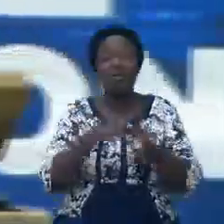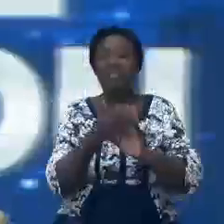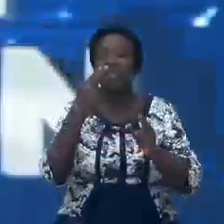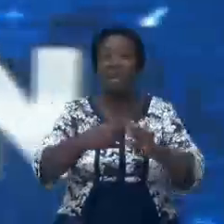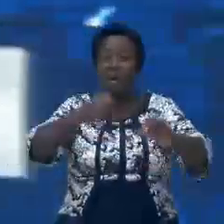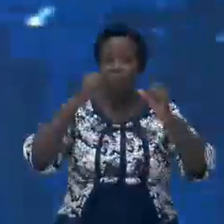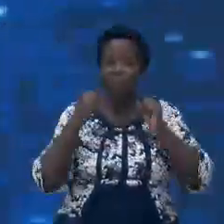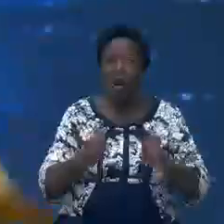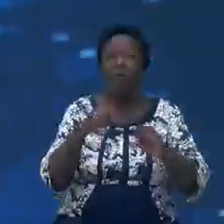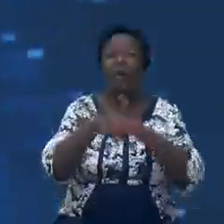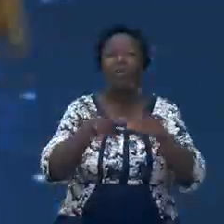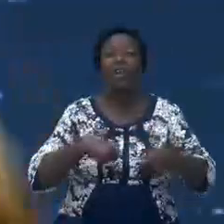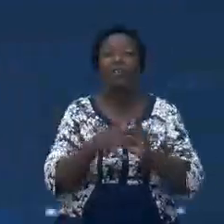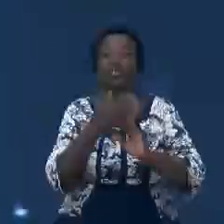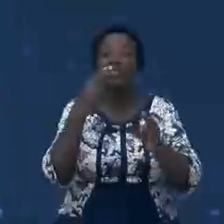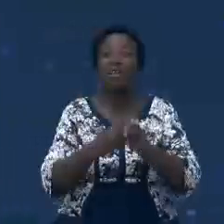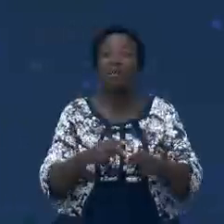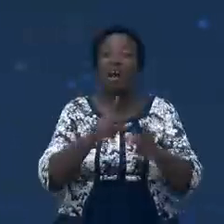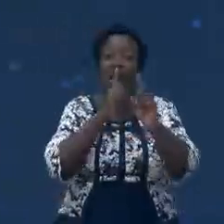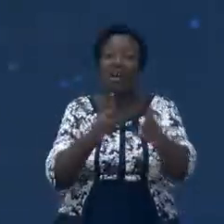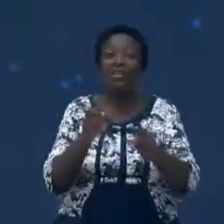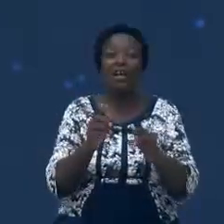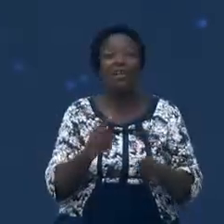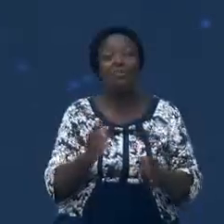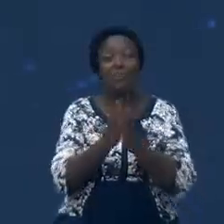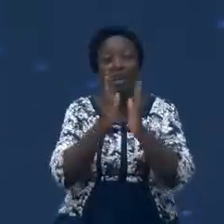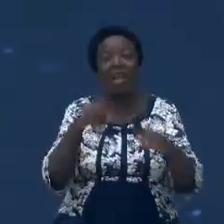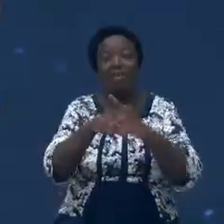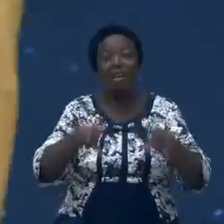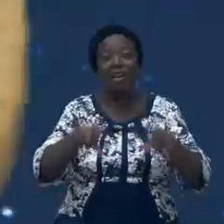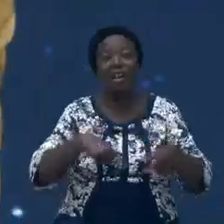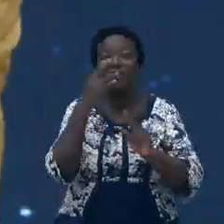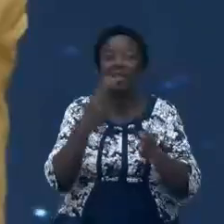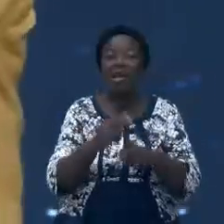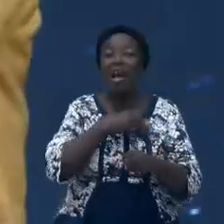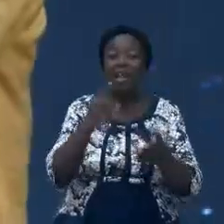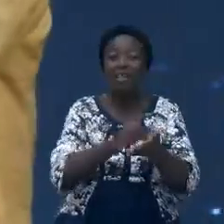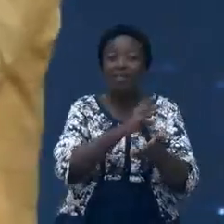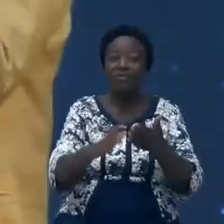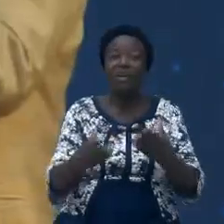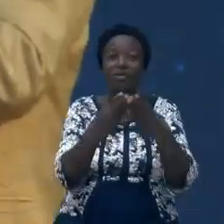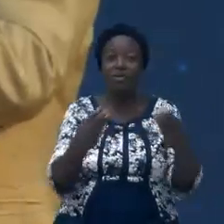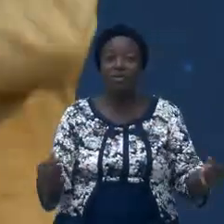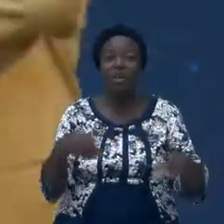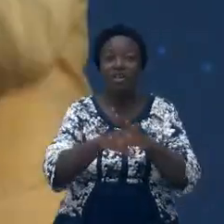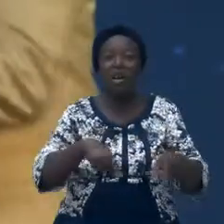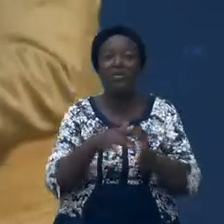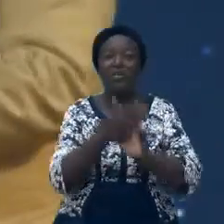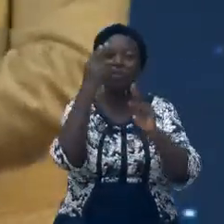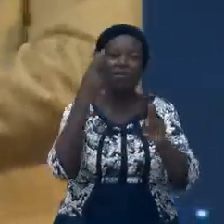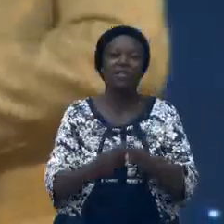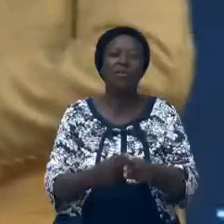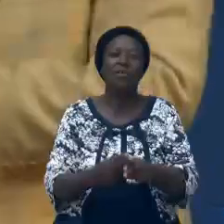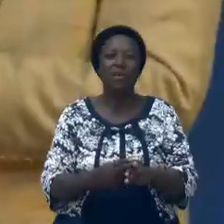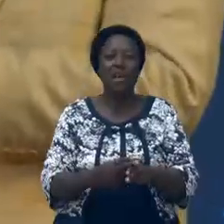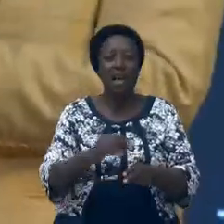your life, power in your life, answered prayer in your life, divine solution in your